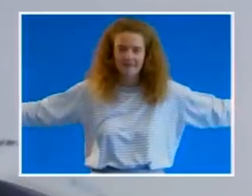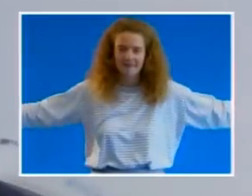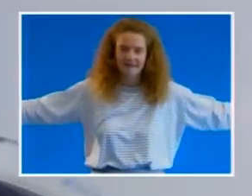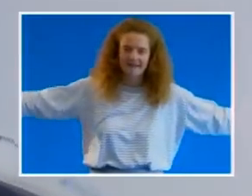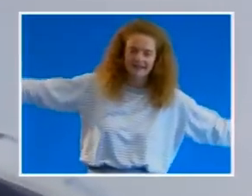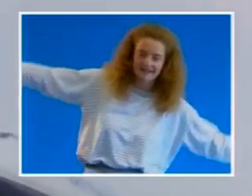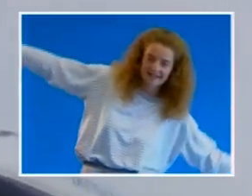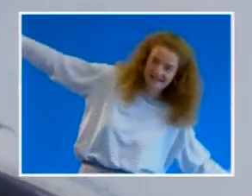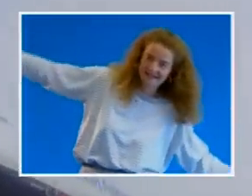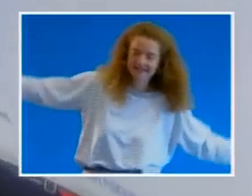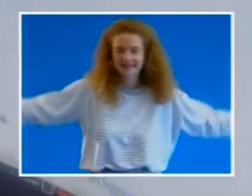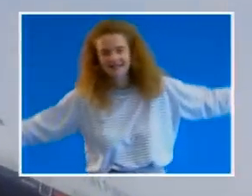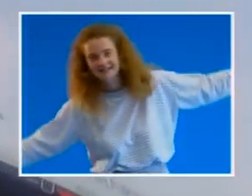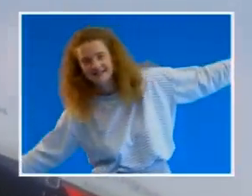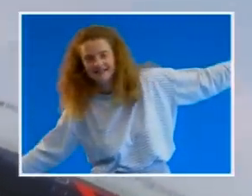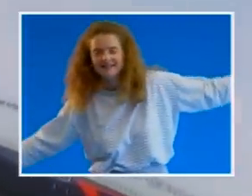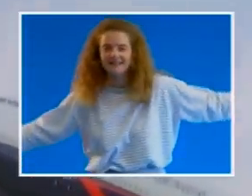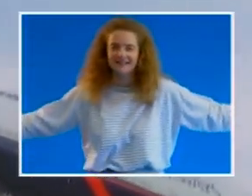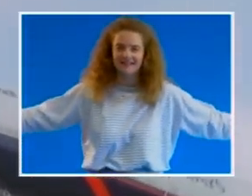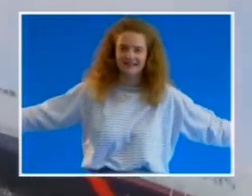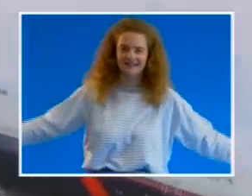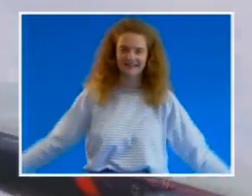an aeroplane and sent him to the moon.